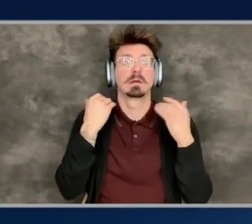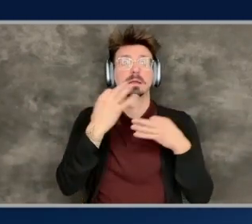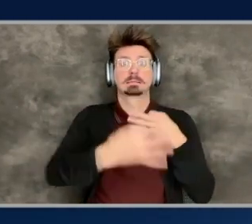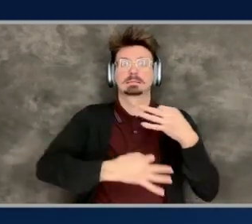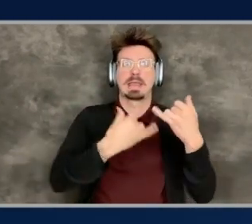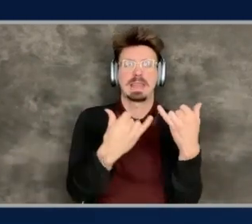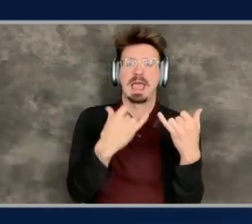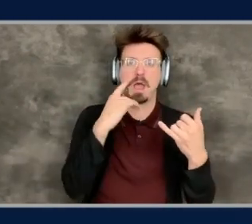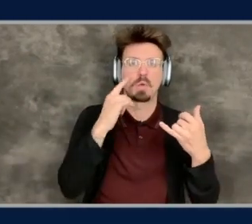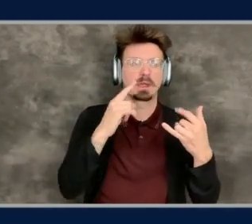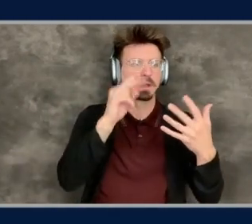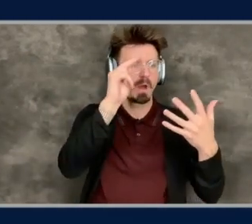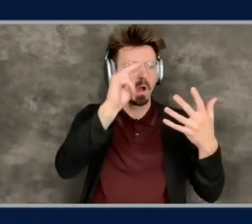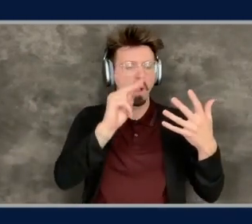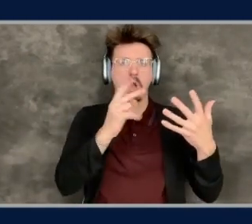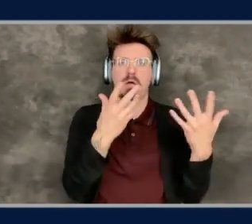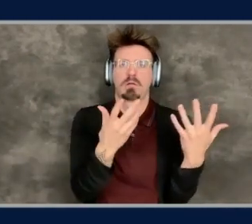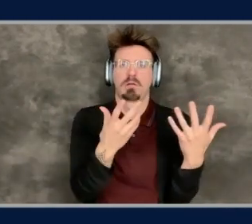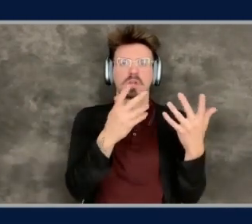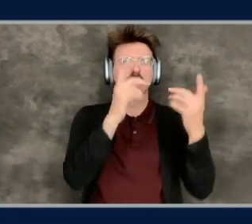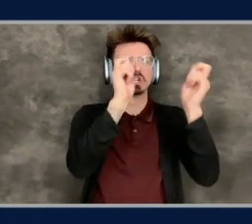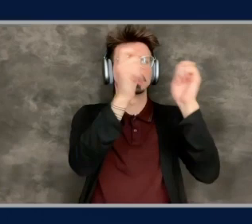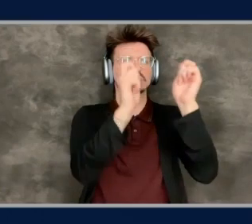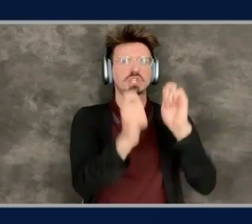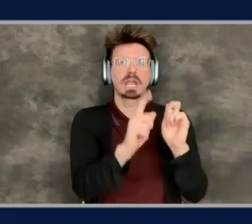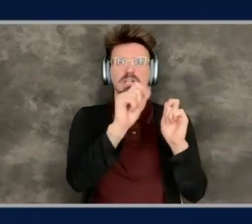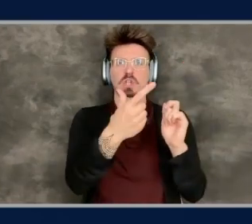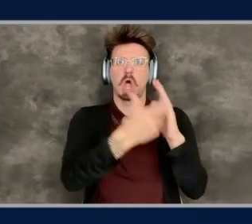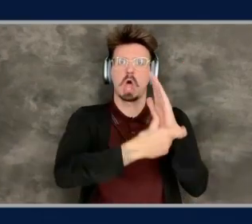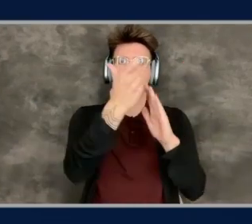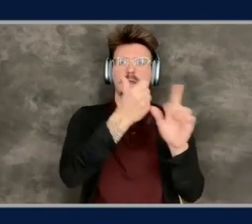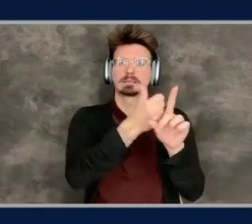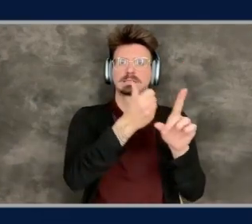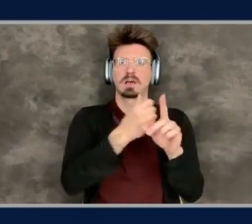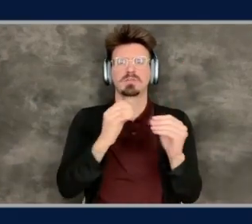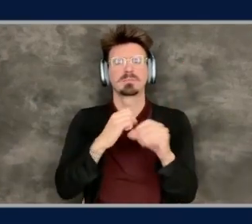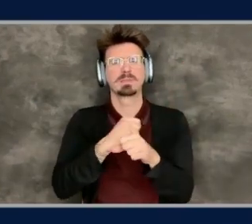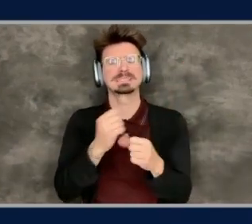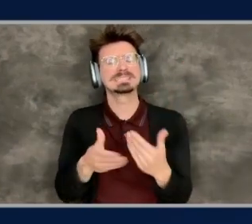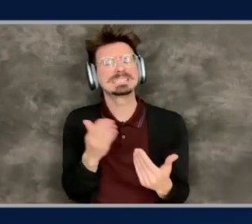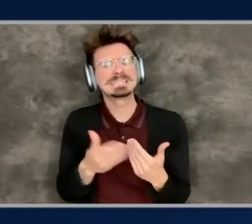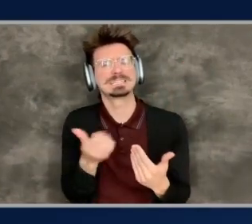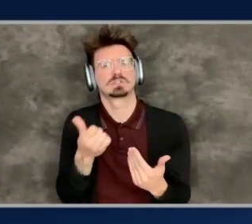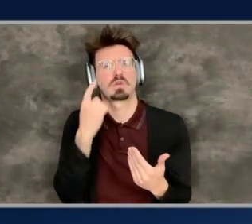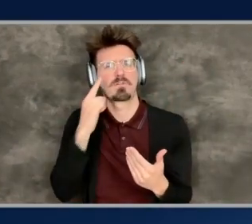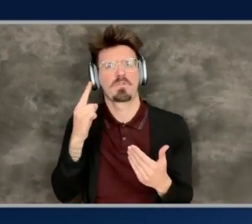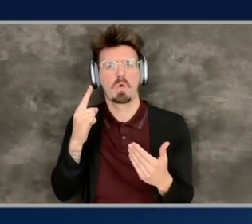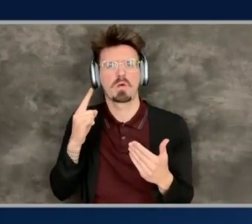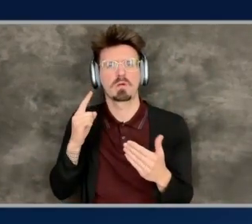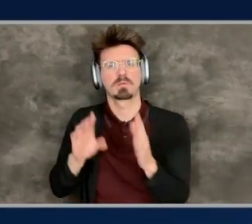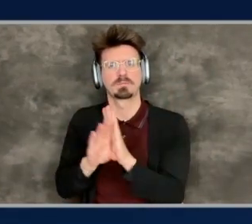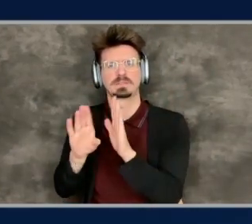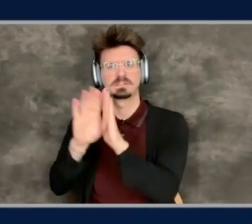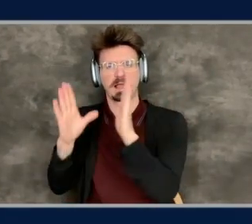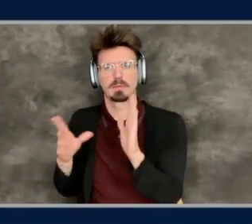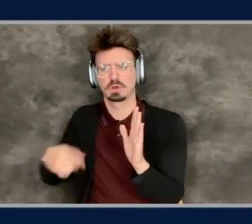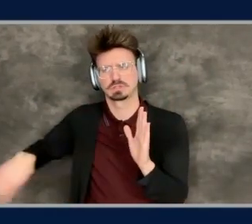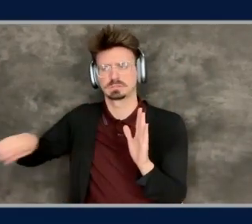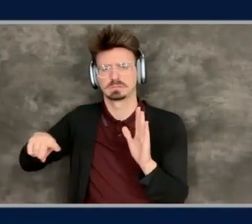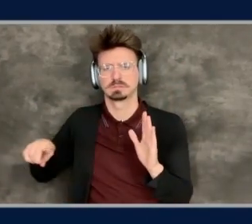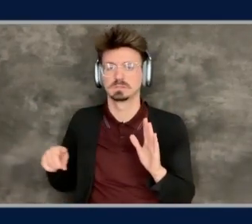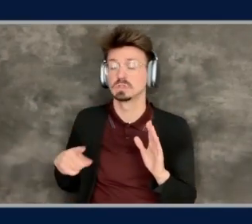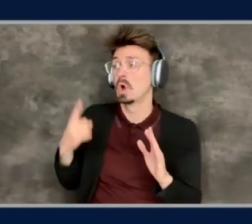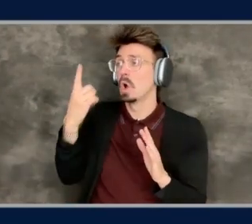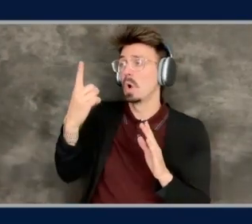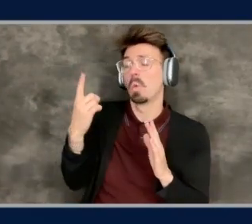regiment and go through the change log, this makes it so much easier for the average developer. So I think the main factor that I want to hear, you know, like leave